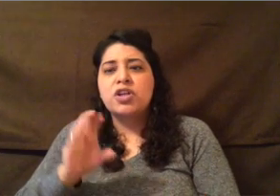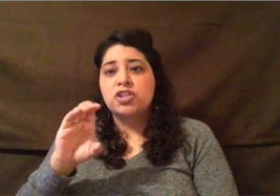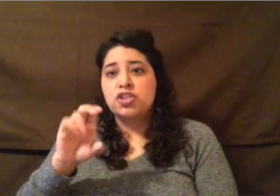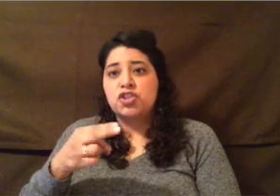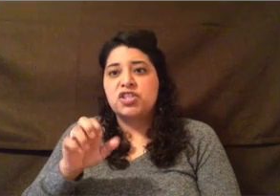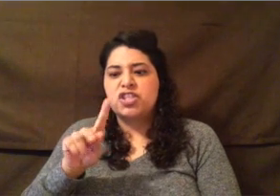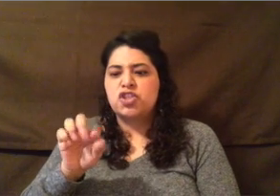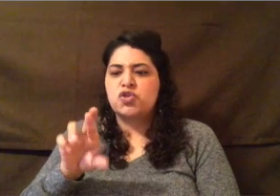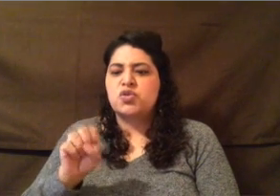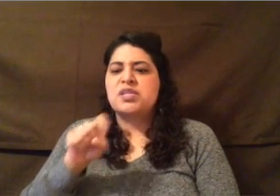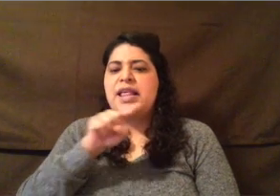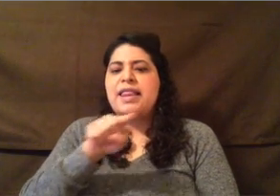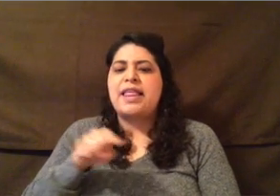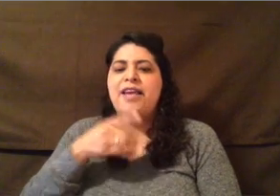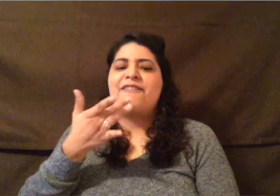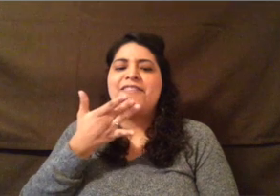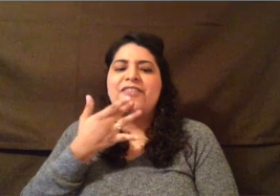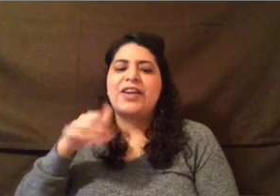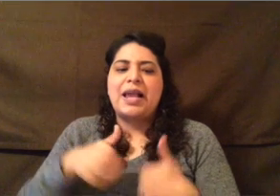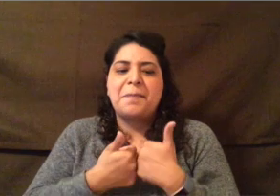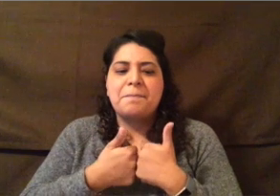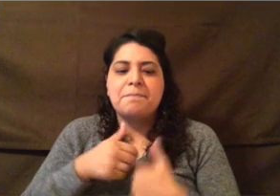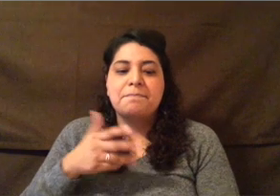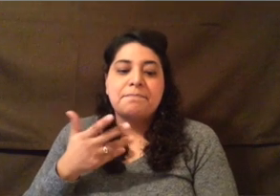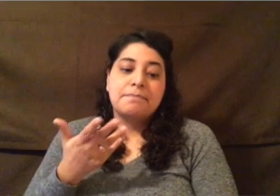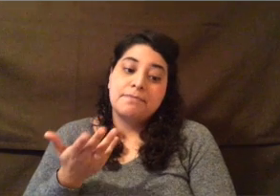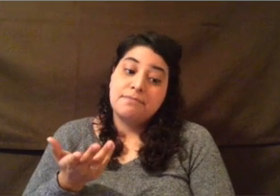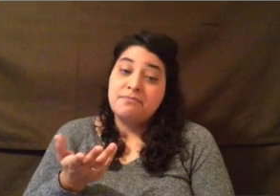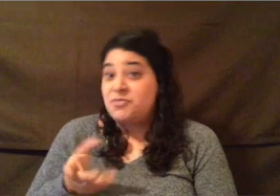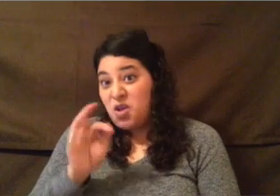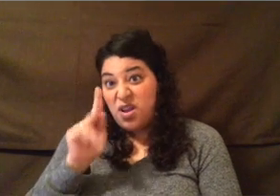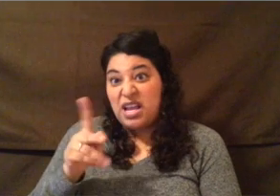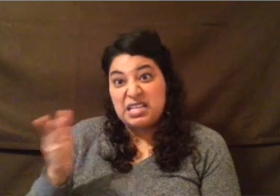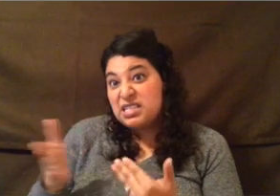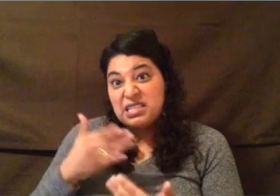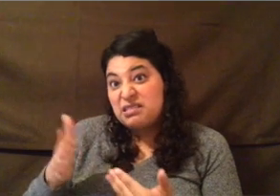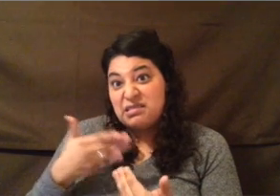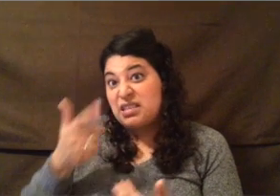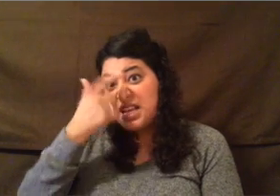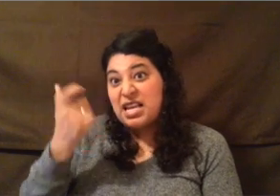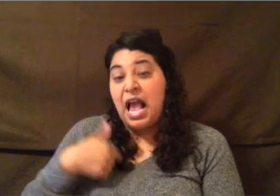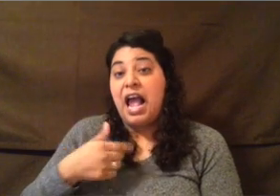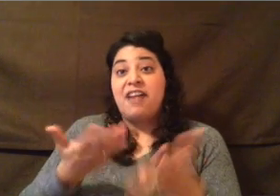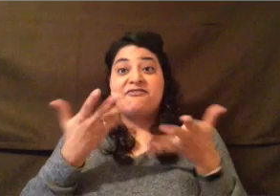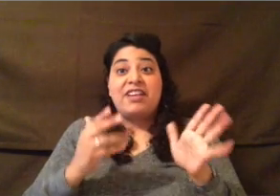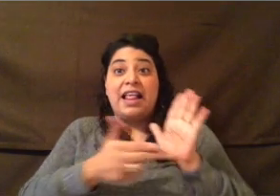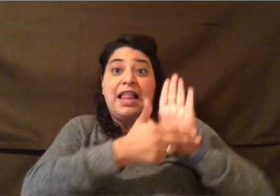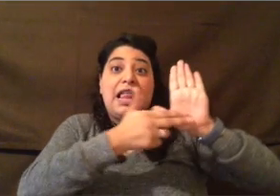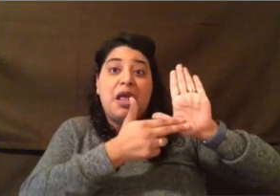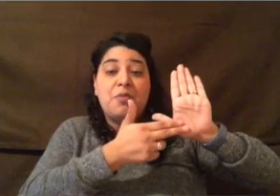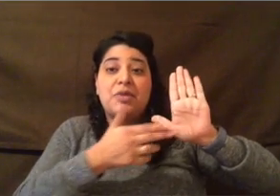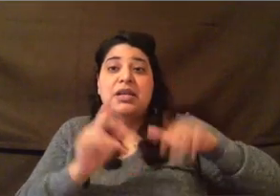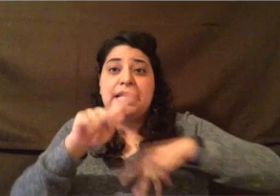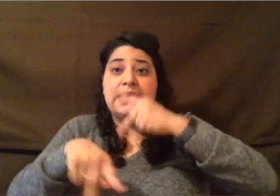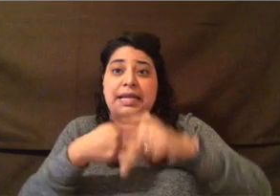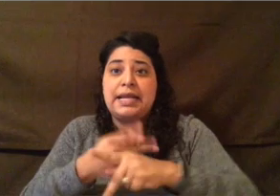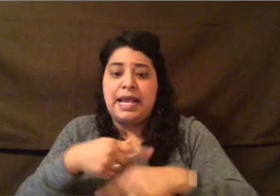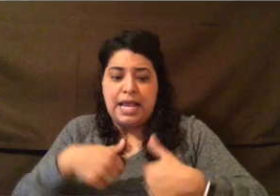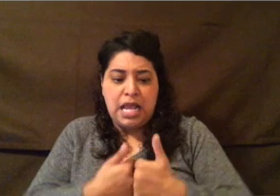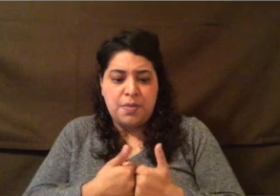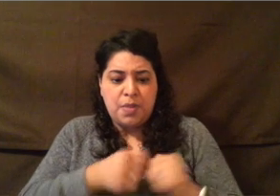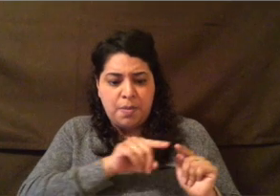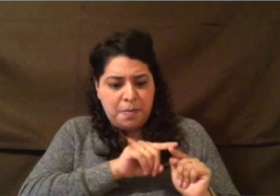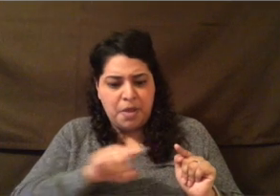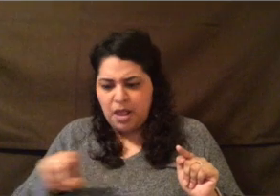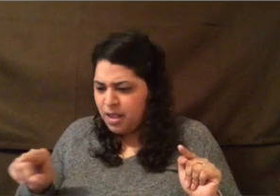their favorite game? Okay, that's easy because I have my type of games at the bottom. So all I need to do